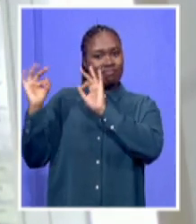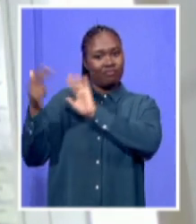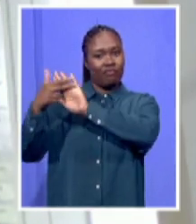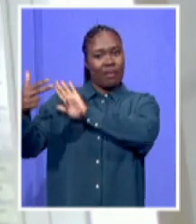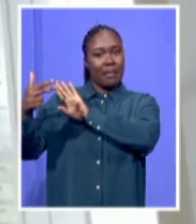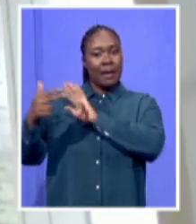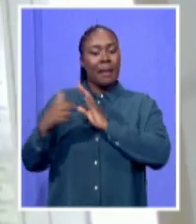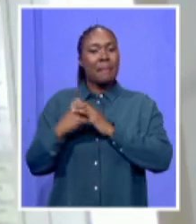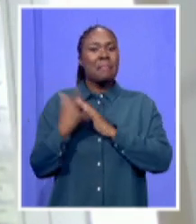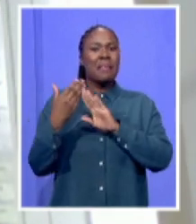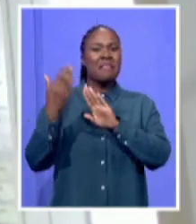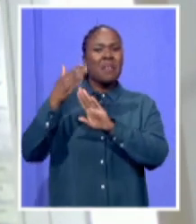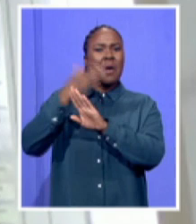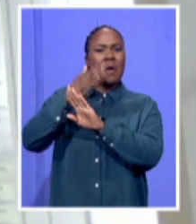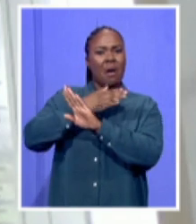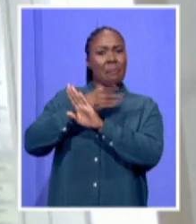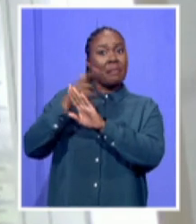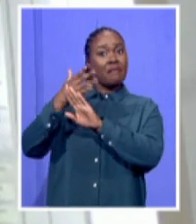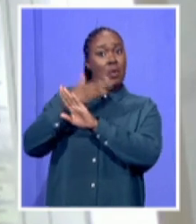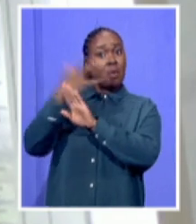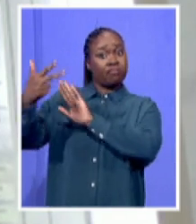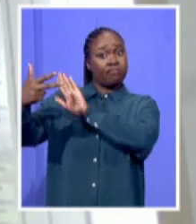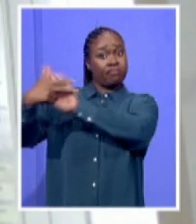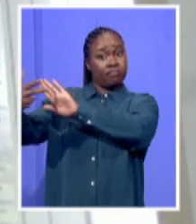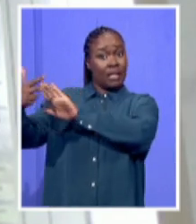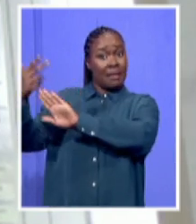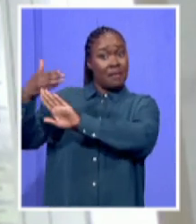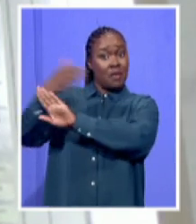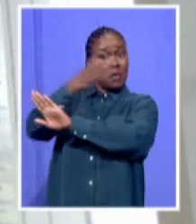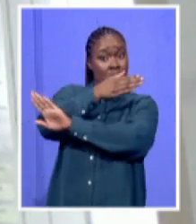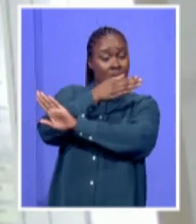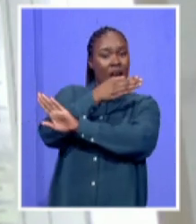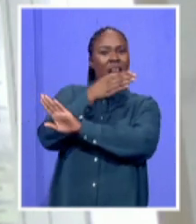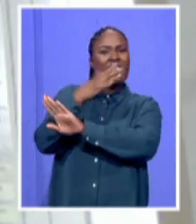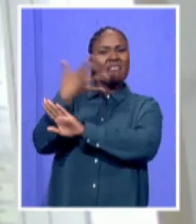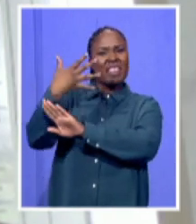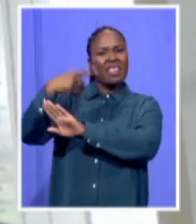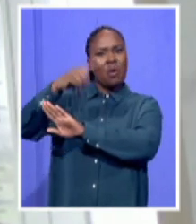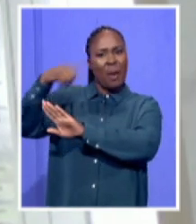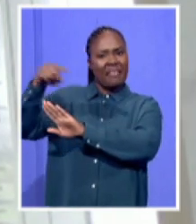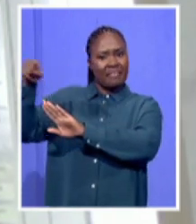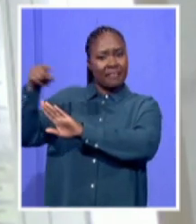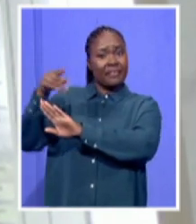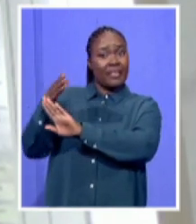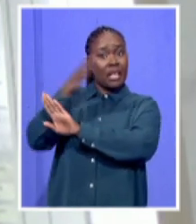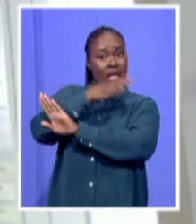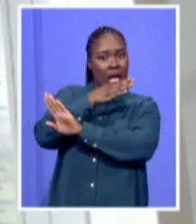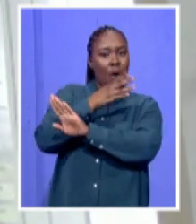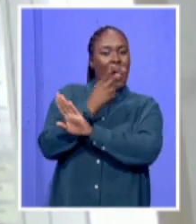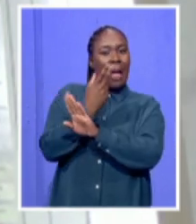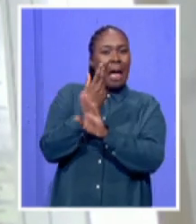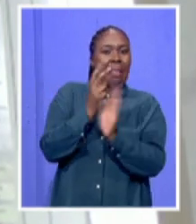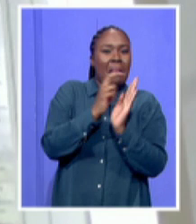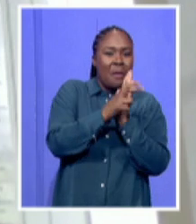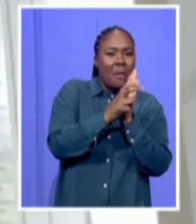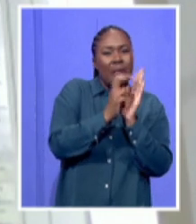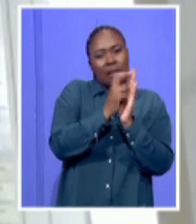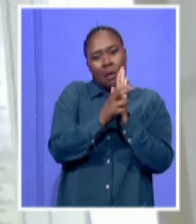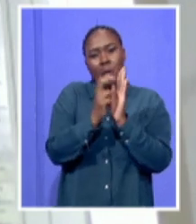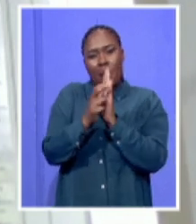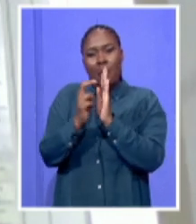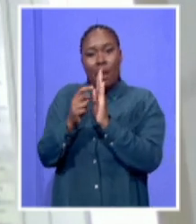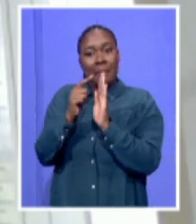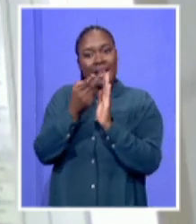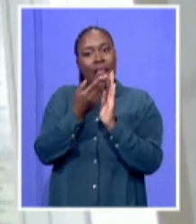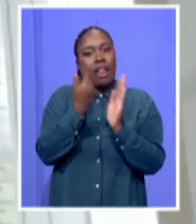for a short while we were transitioning out of the fifth wave and we weren't sure what was going to happen next. Those have all